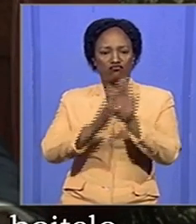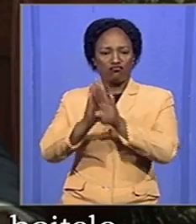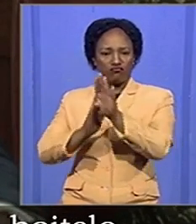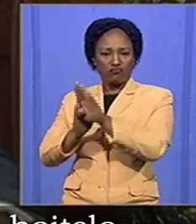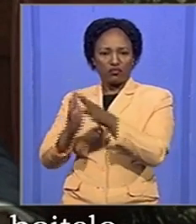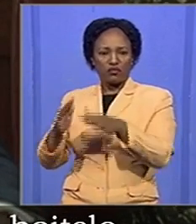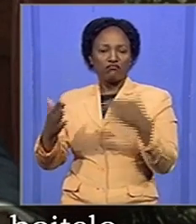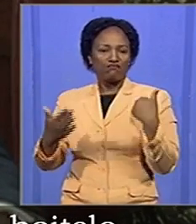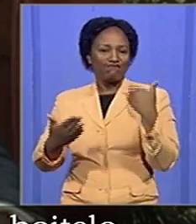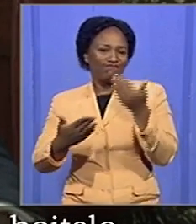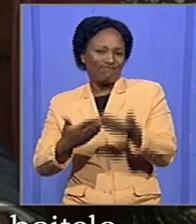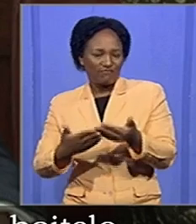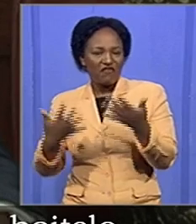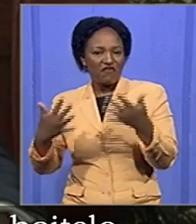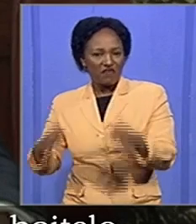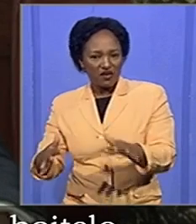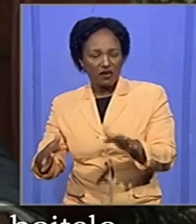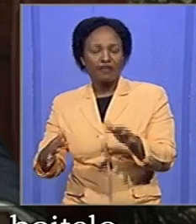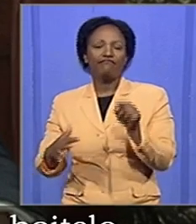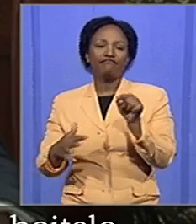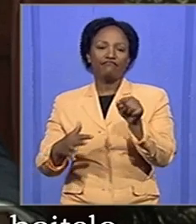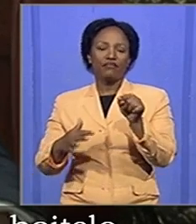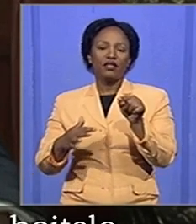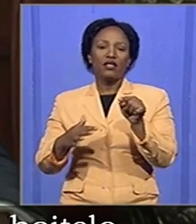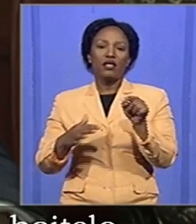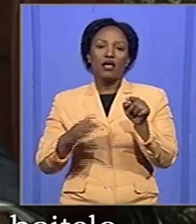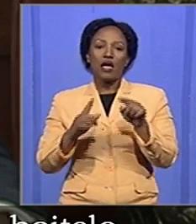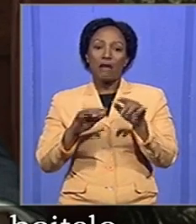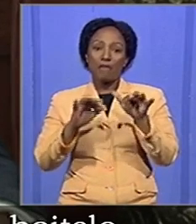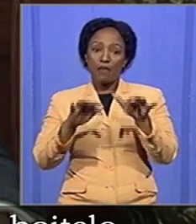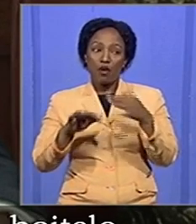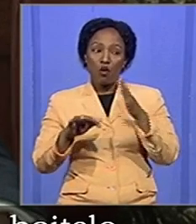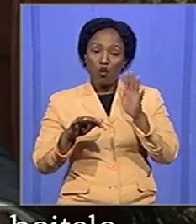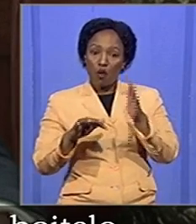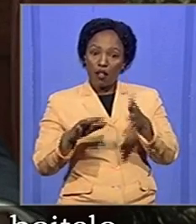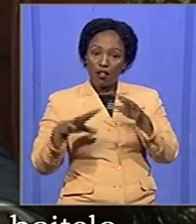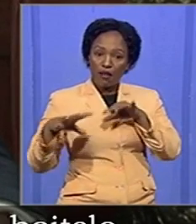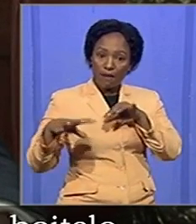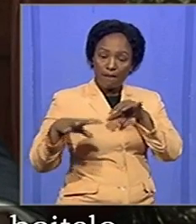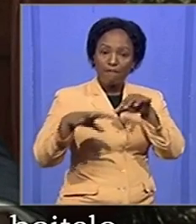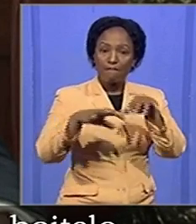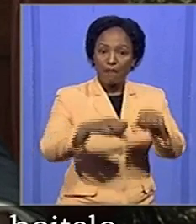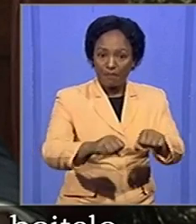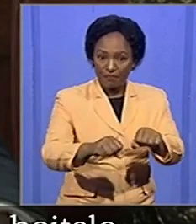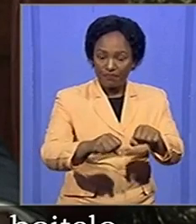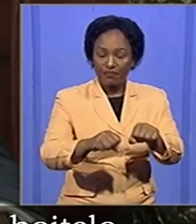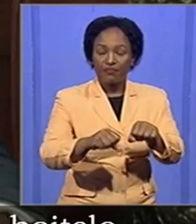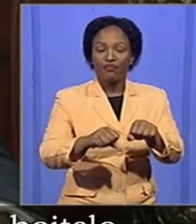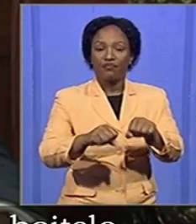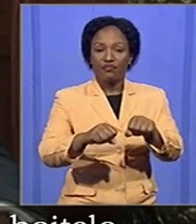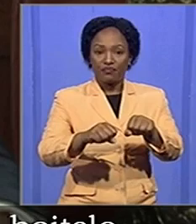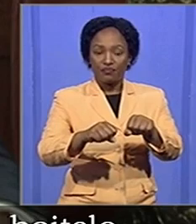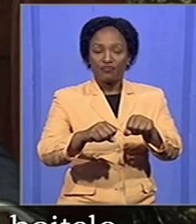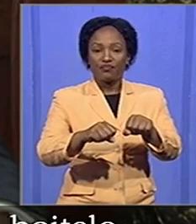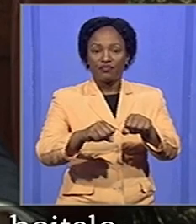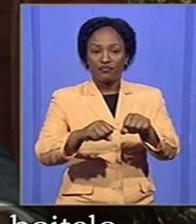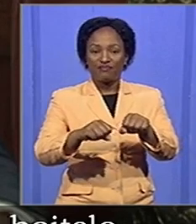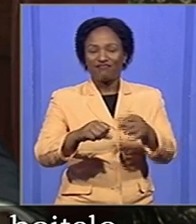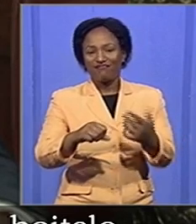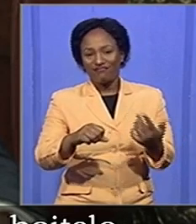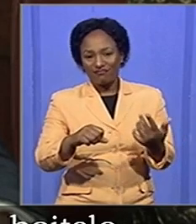kgatha re e kgathile. Ke bona gore ba batlong go tsena re ba bietše